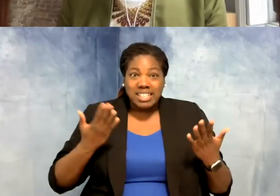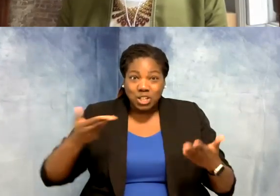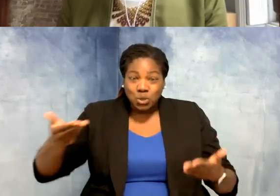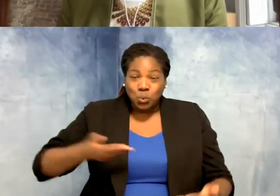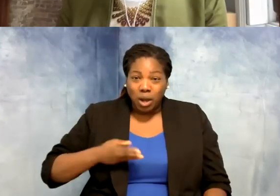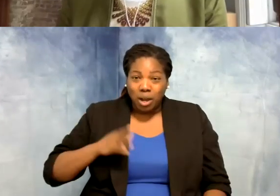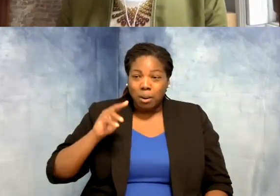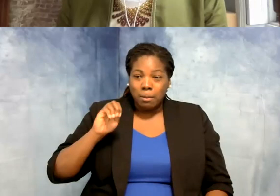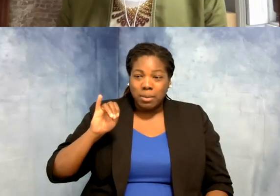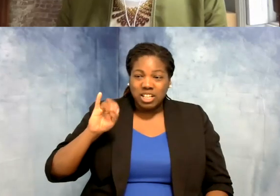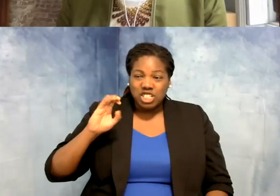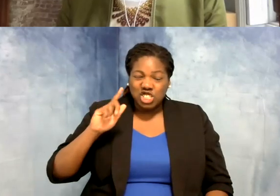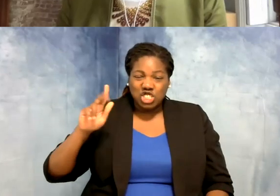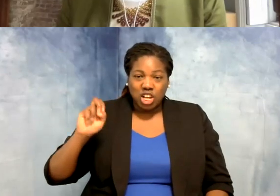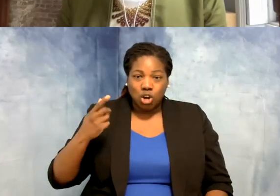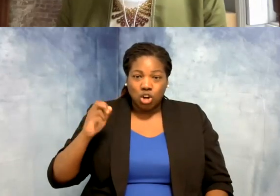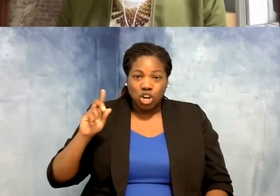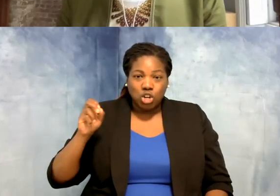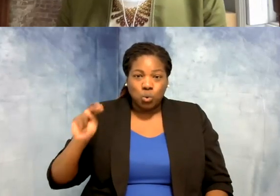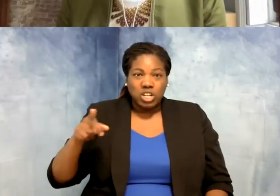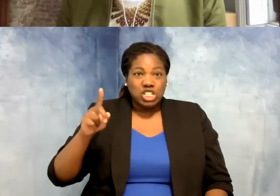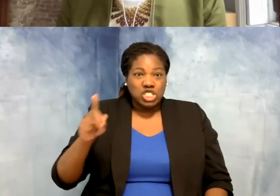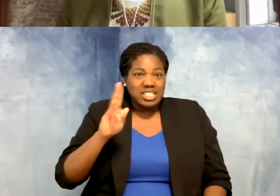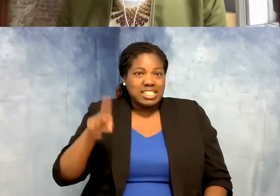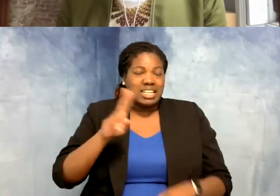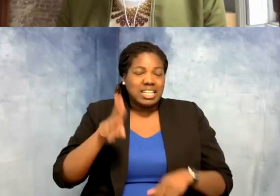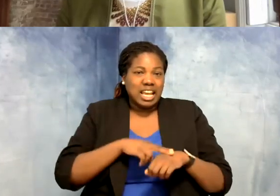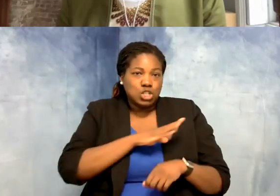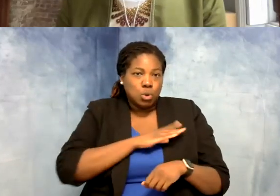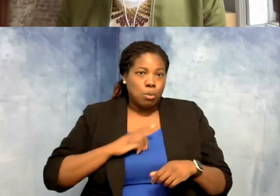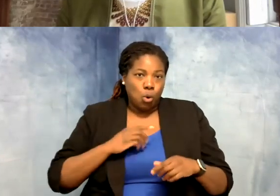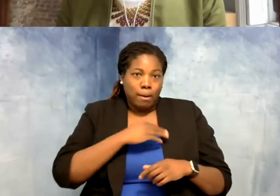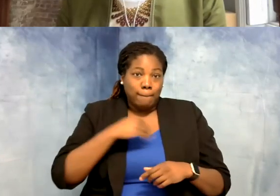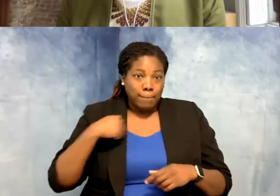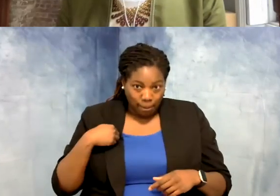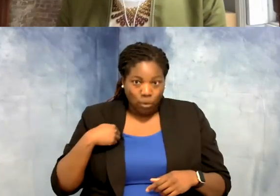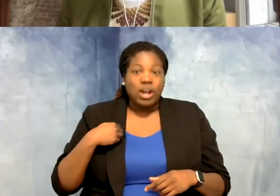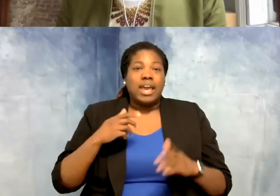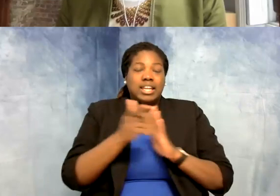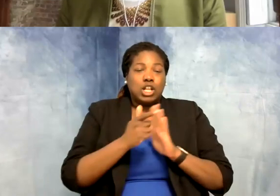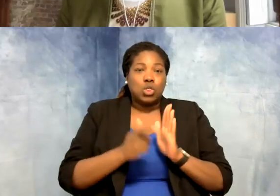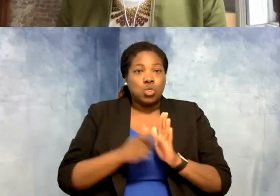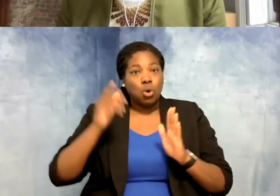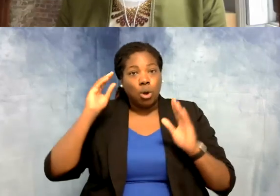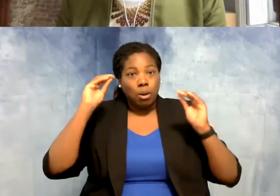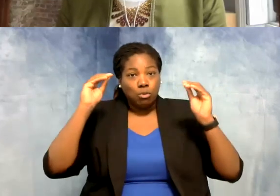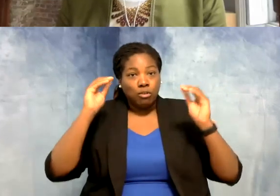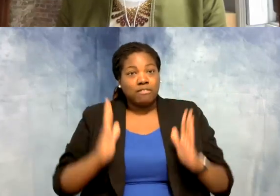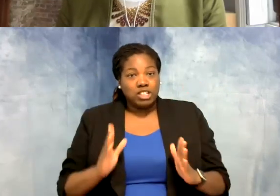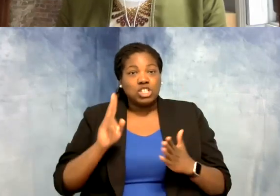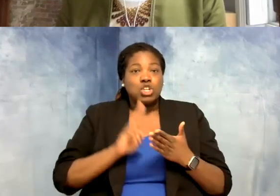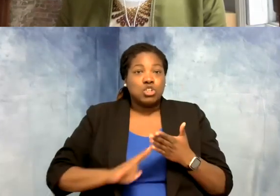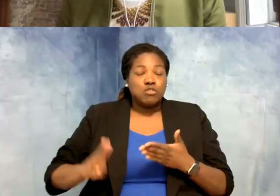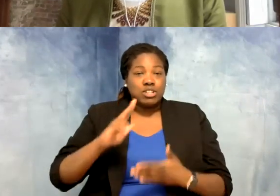Michele Goodwin. Michele is an ACLU National Board member and the Chancellor's Law Professor at the University of